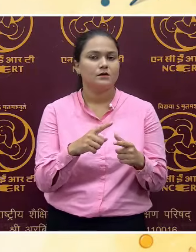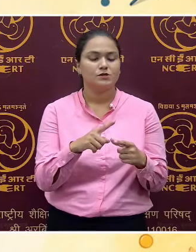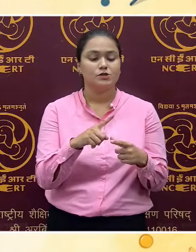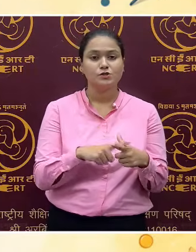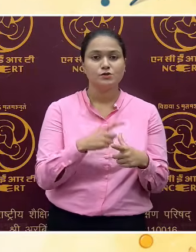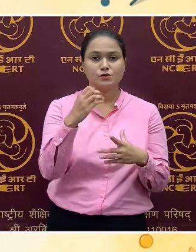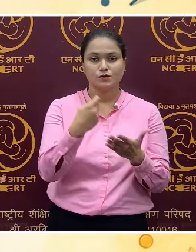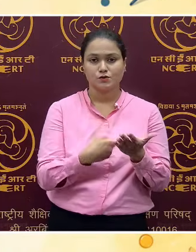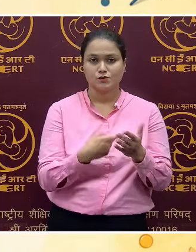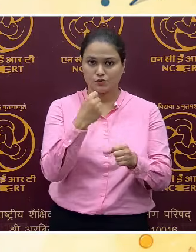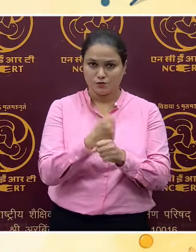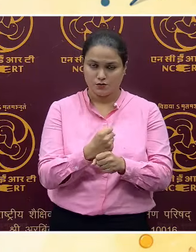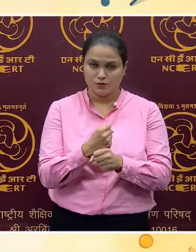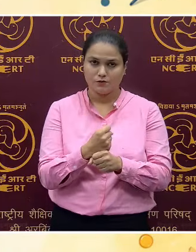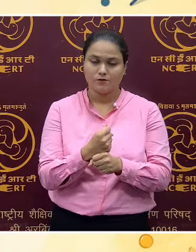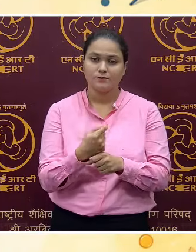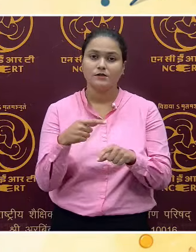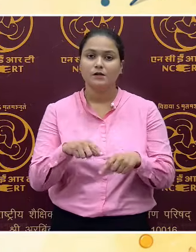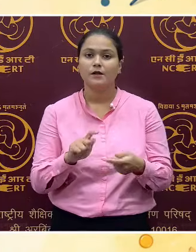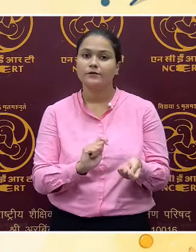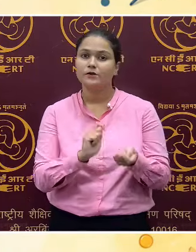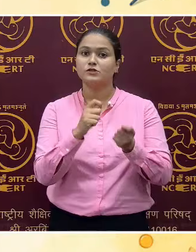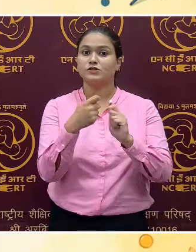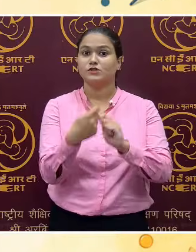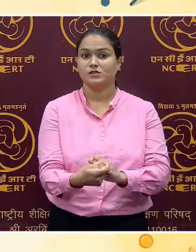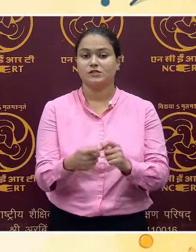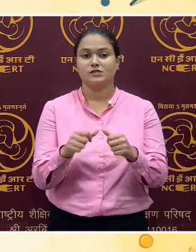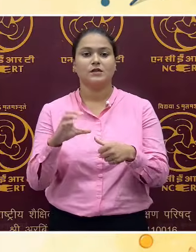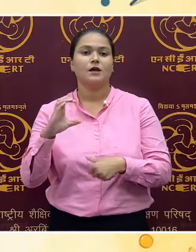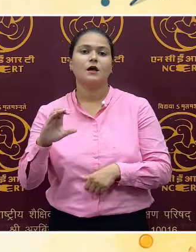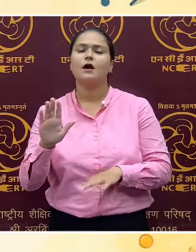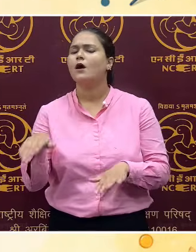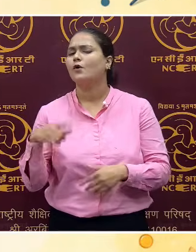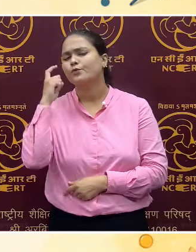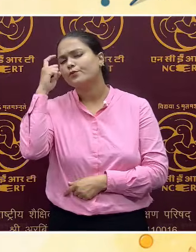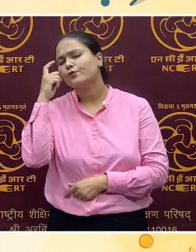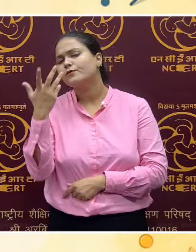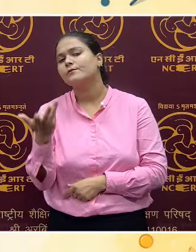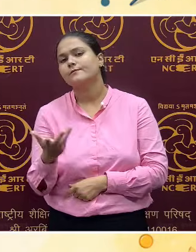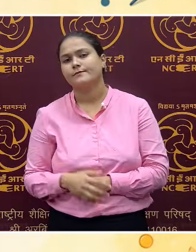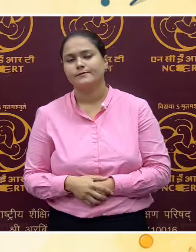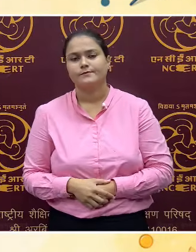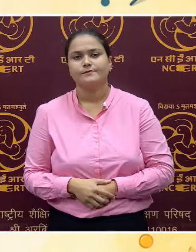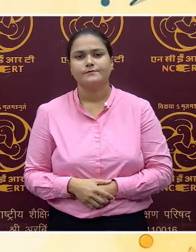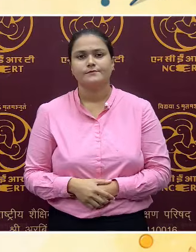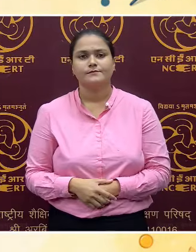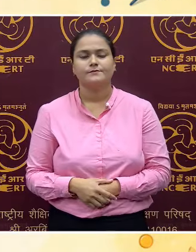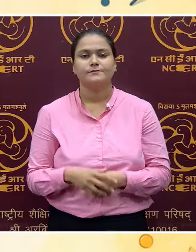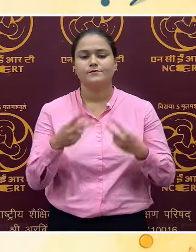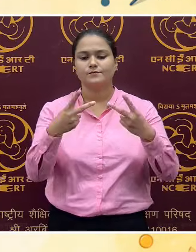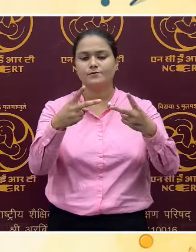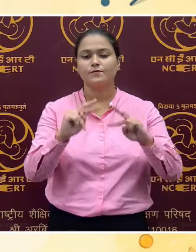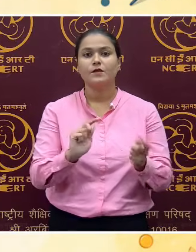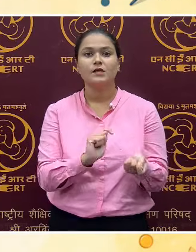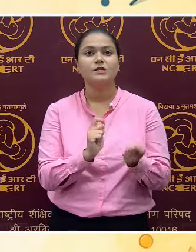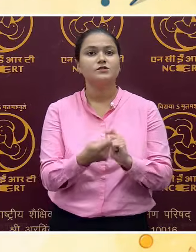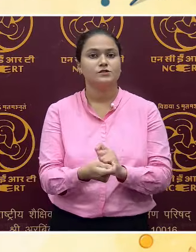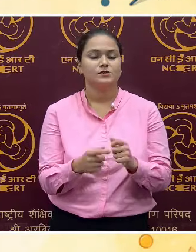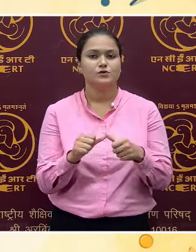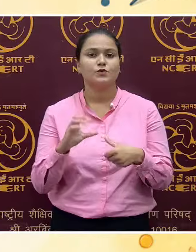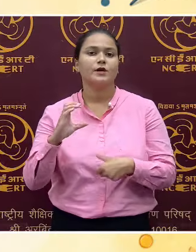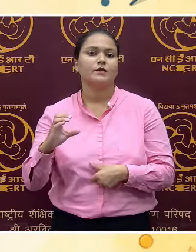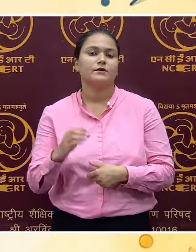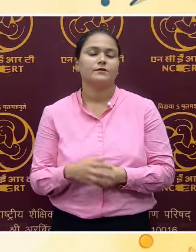voice. So now we have to convert it to active voice. How do you think we could convert this sentence to active voice?